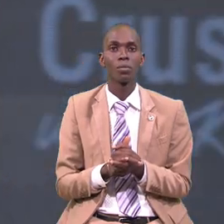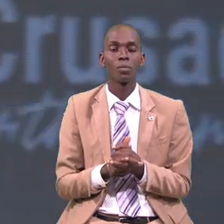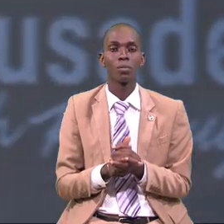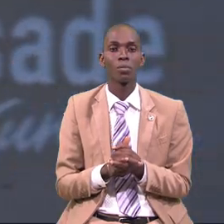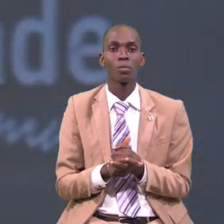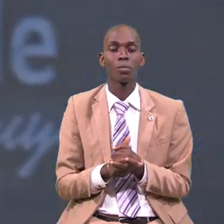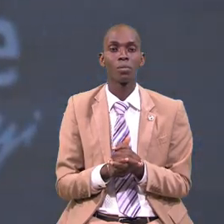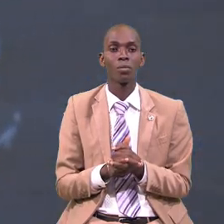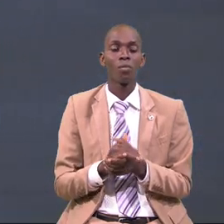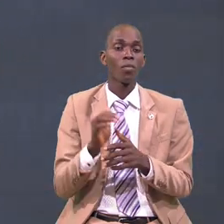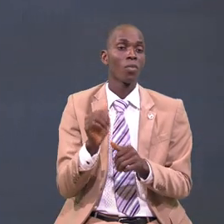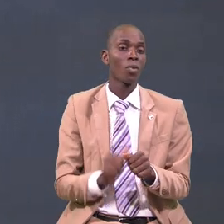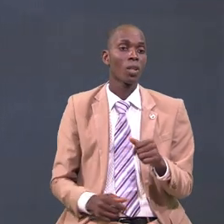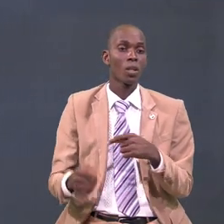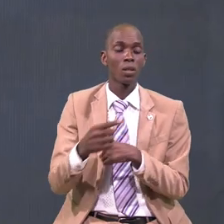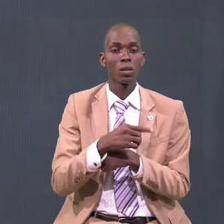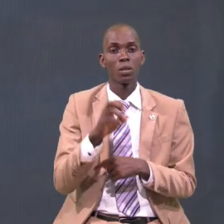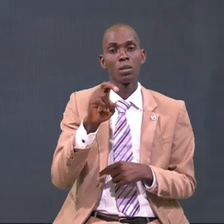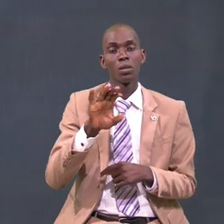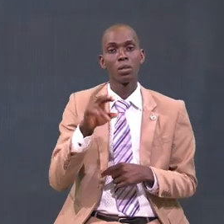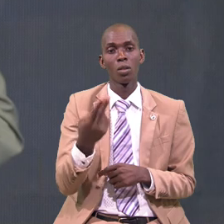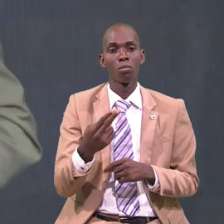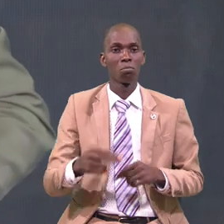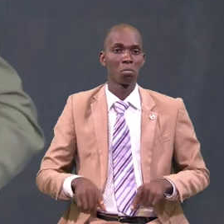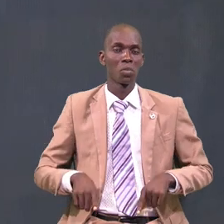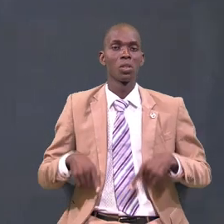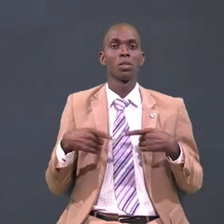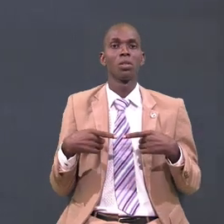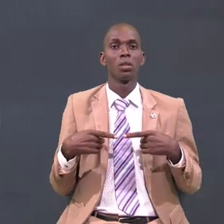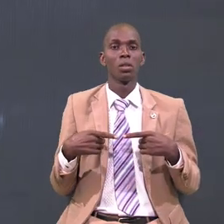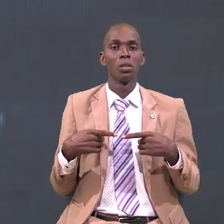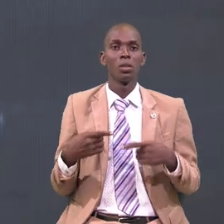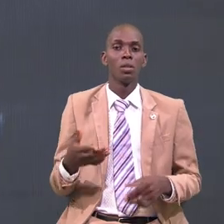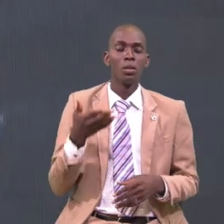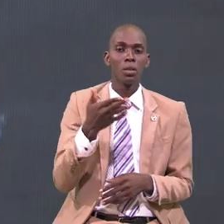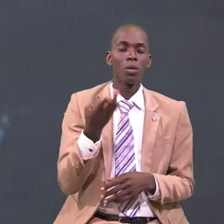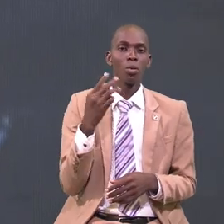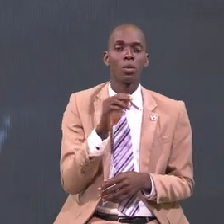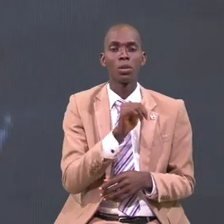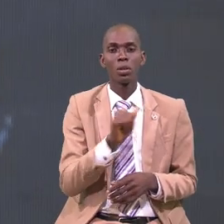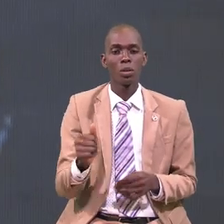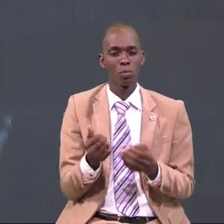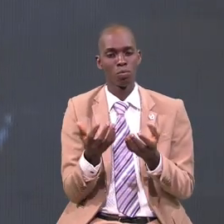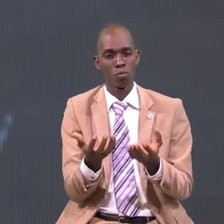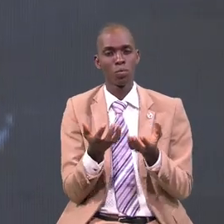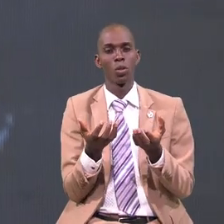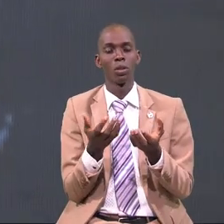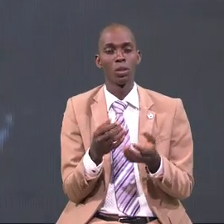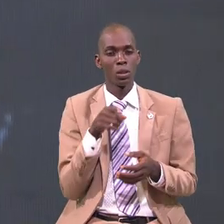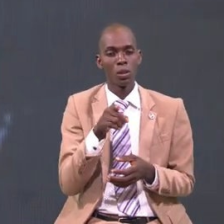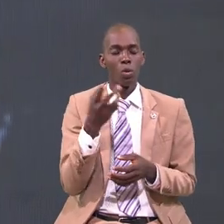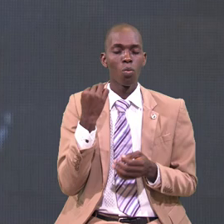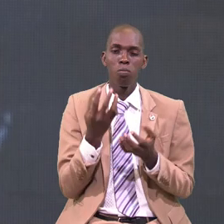Every day, Enoch lived. There was a desire. He was thirsty